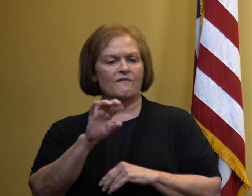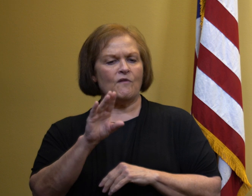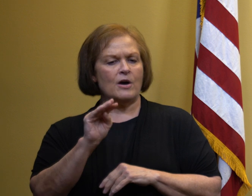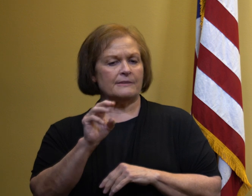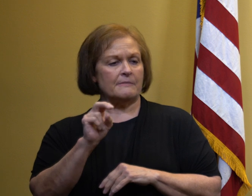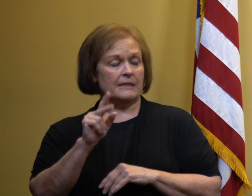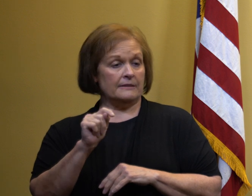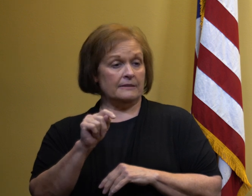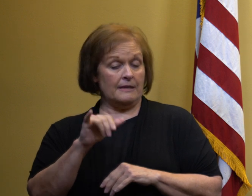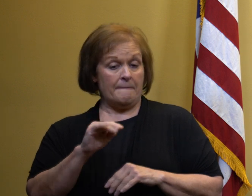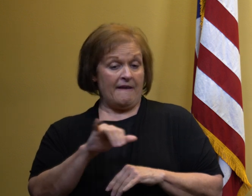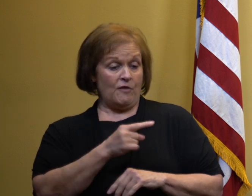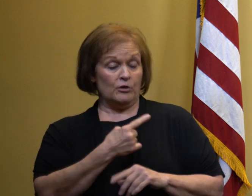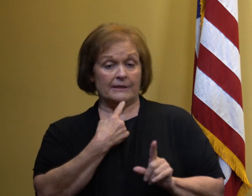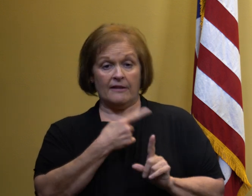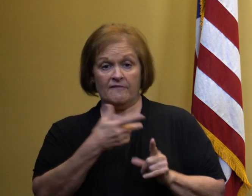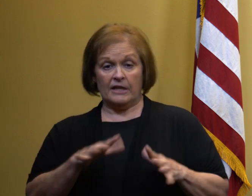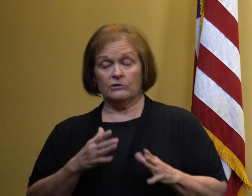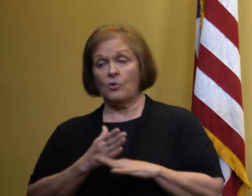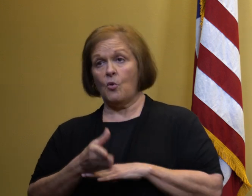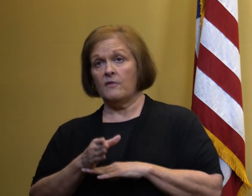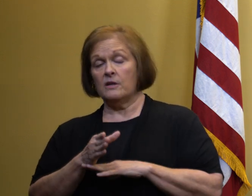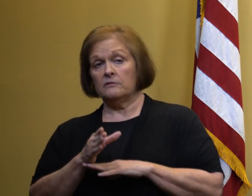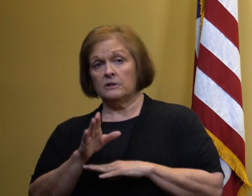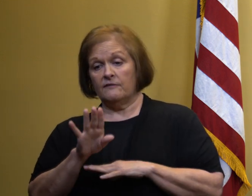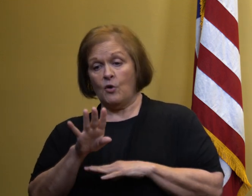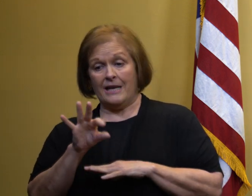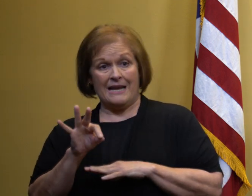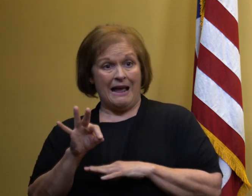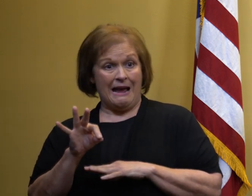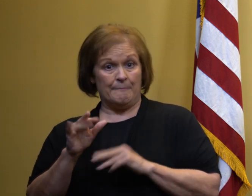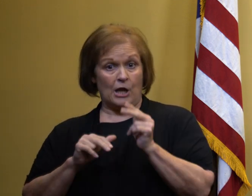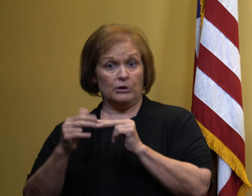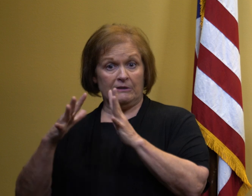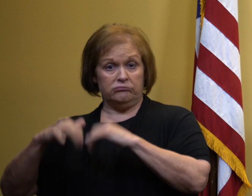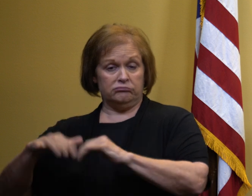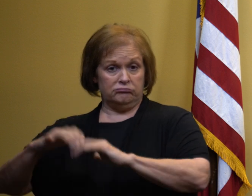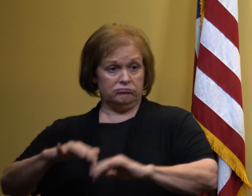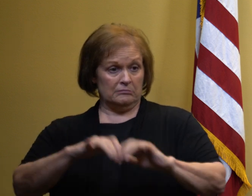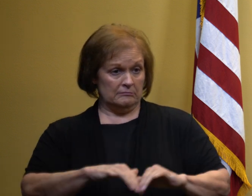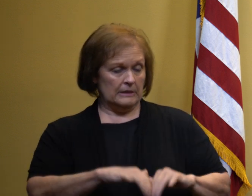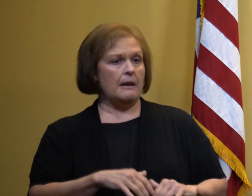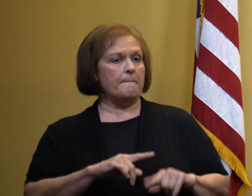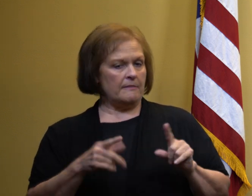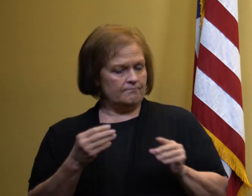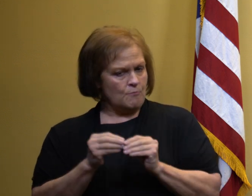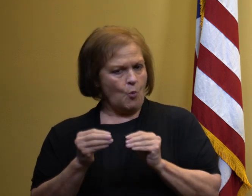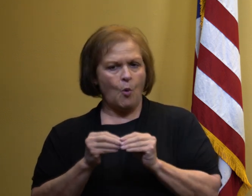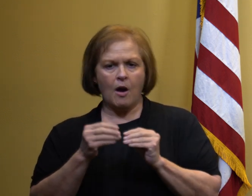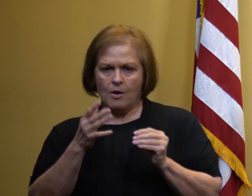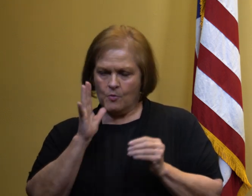of May 1st, code enforcement has completed over 49 demolitions so far this year, with many more to